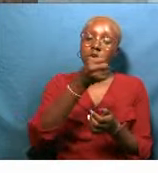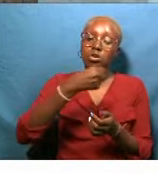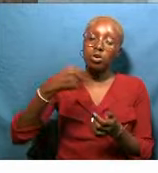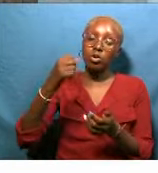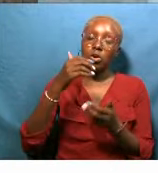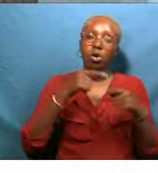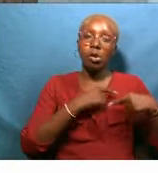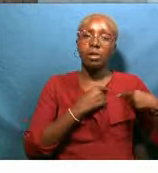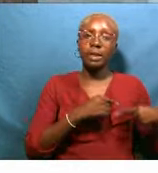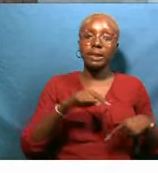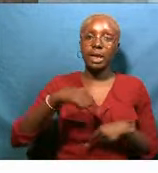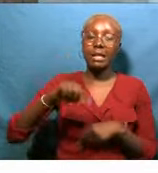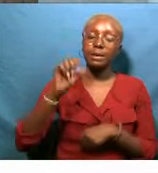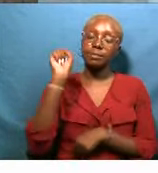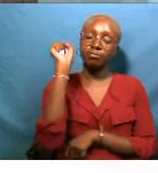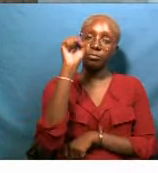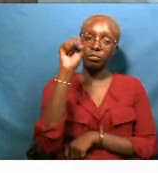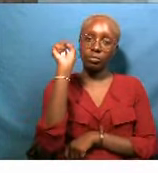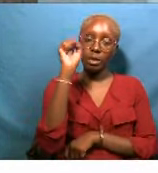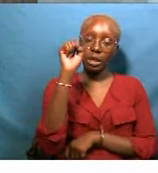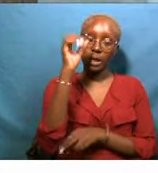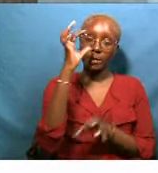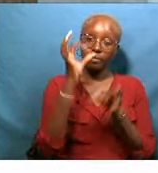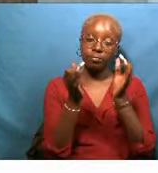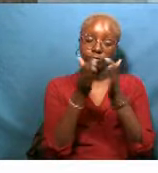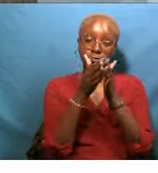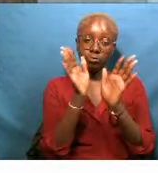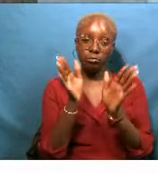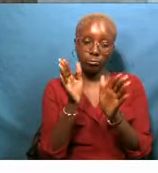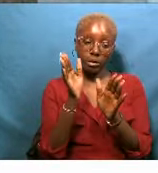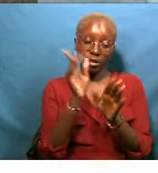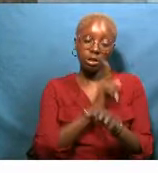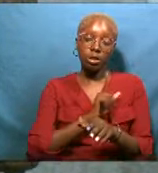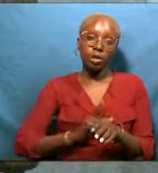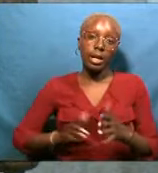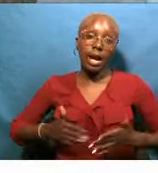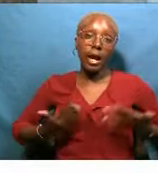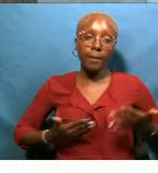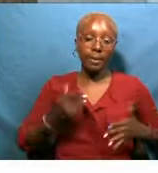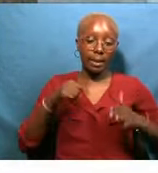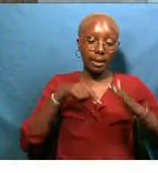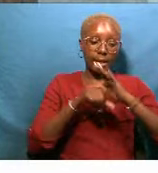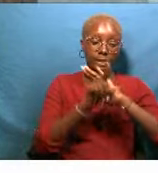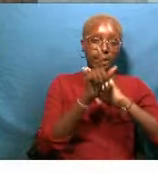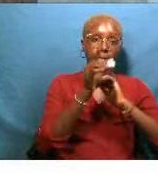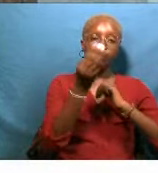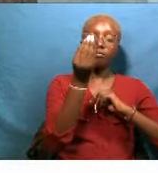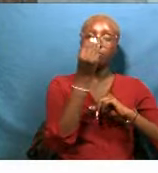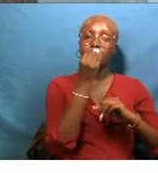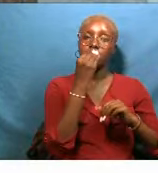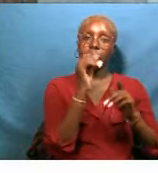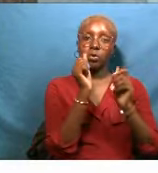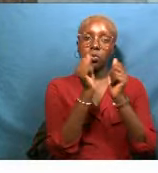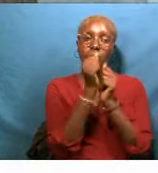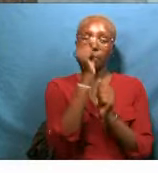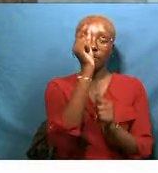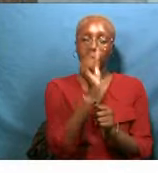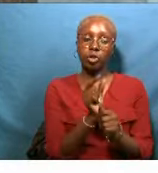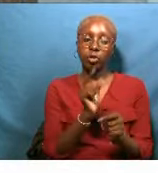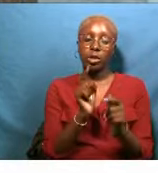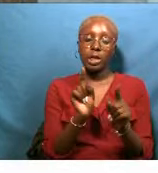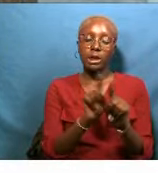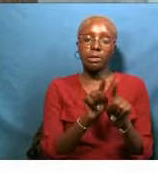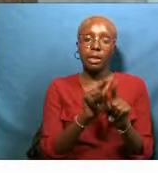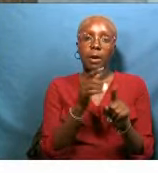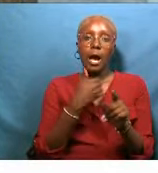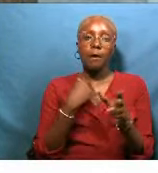knocking. Whoever opens, I will be glad to enter in, dine with him or her, and we have